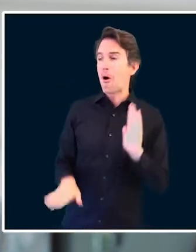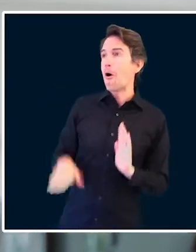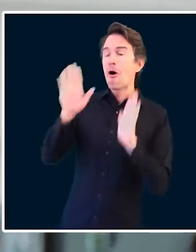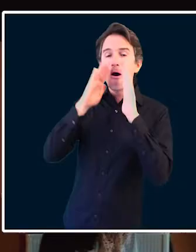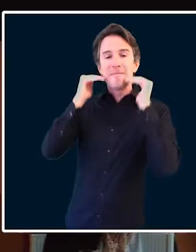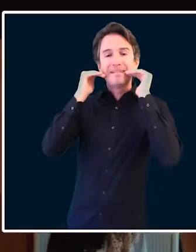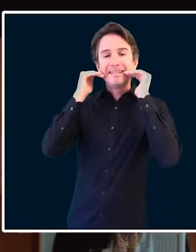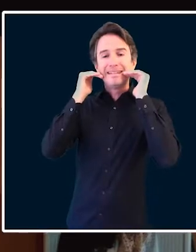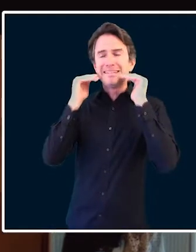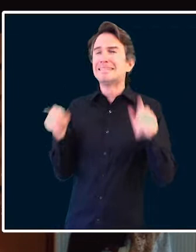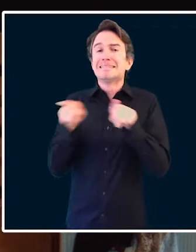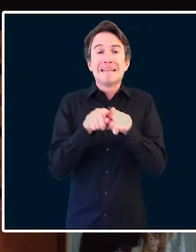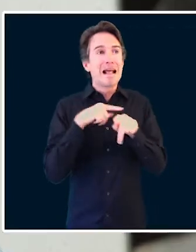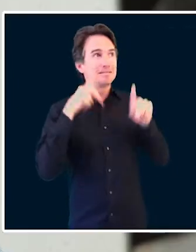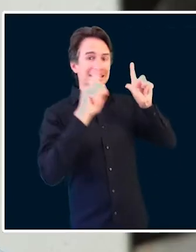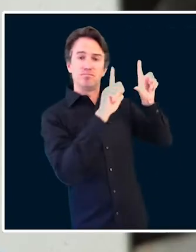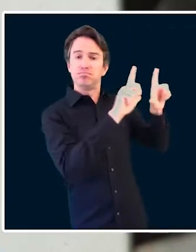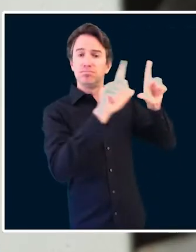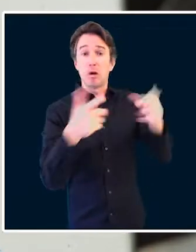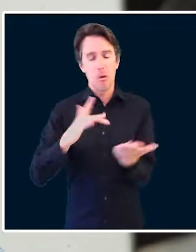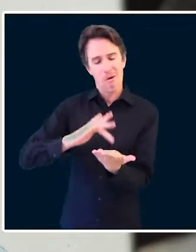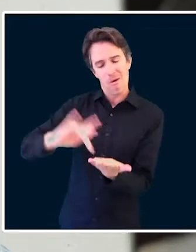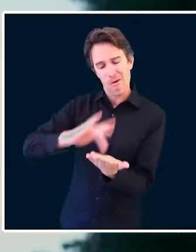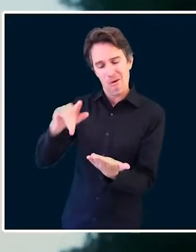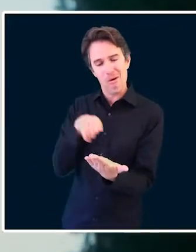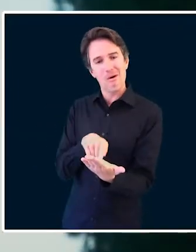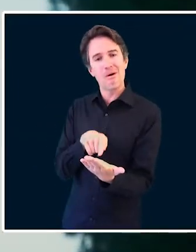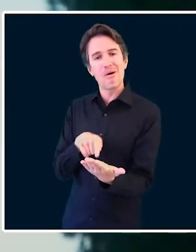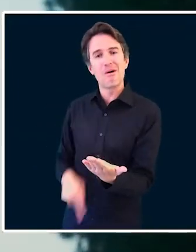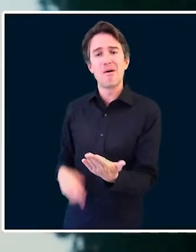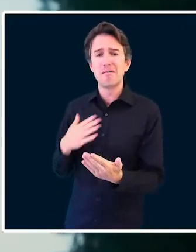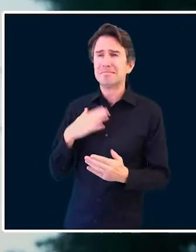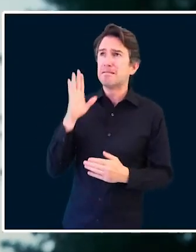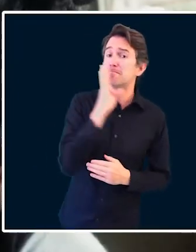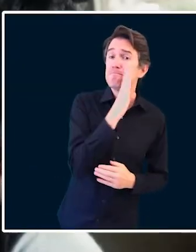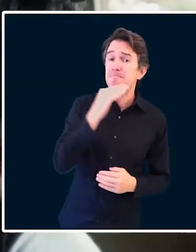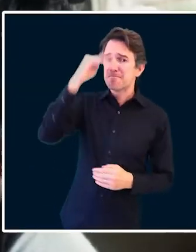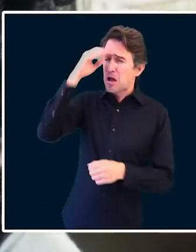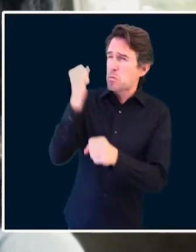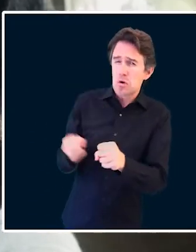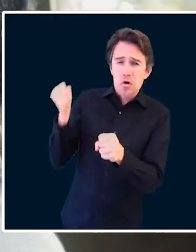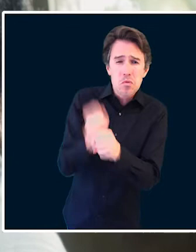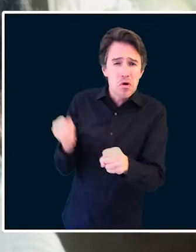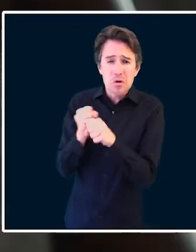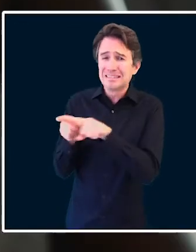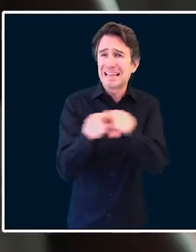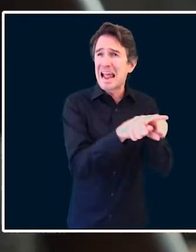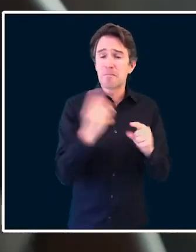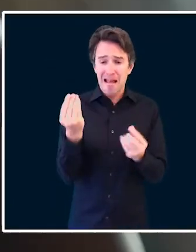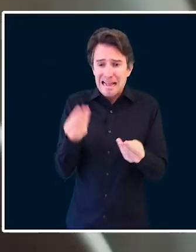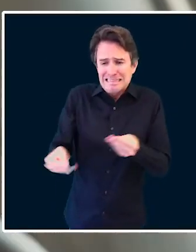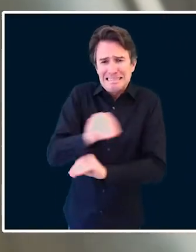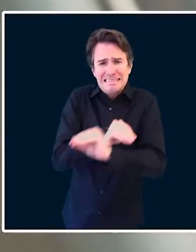happy home. The kind I see on billboards and in my newsfeed. My mum and dad work as hard as anyone, but still struggle